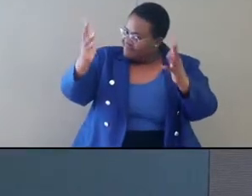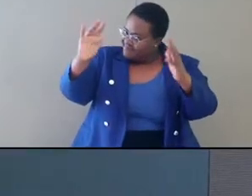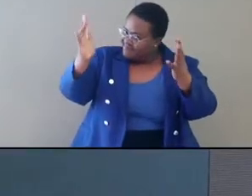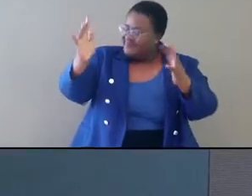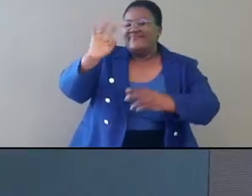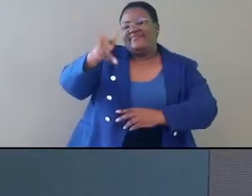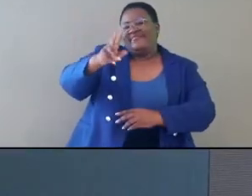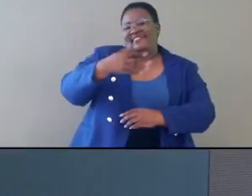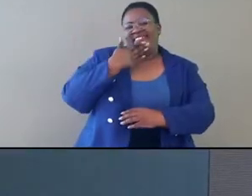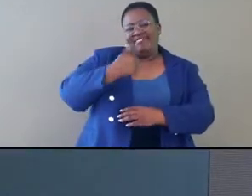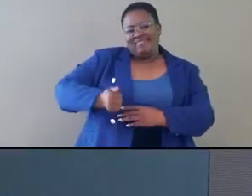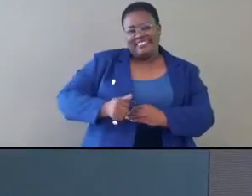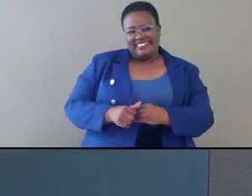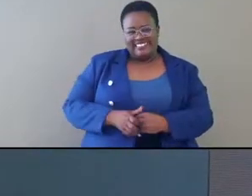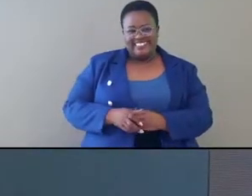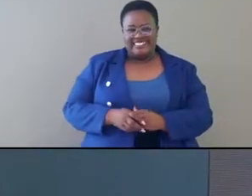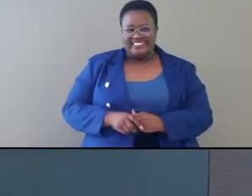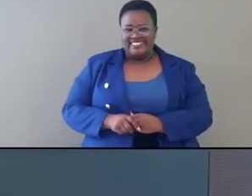more time